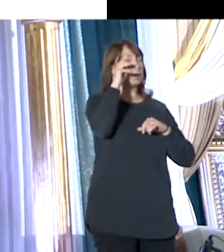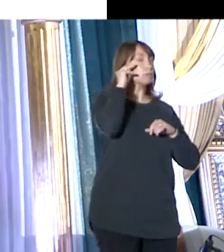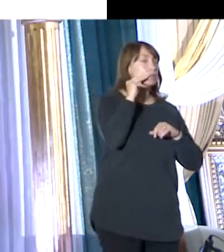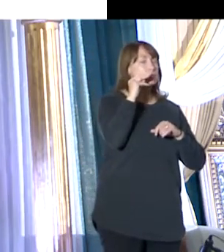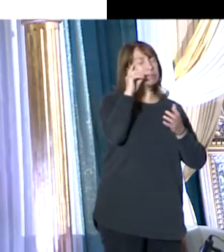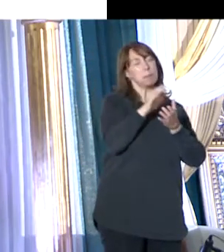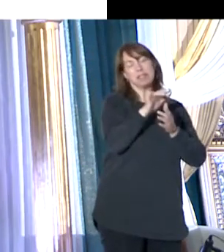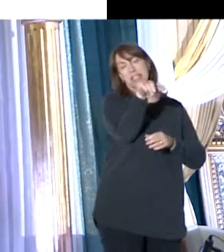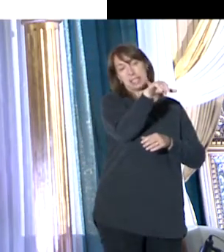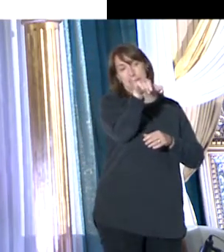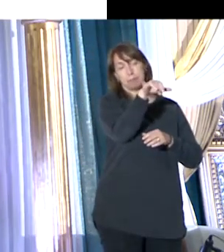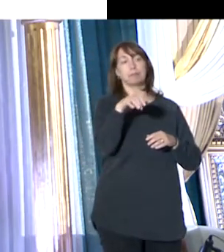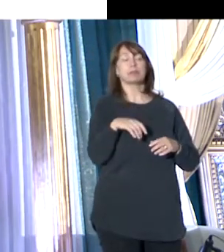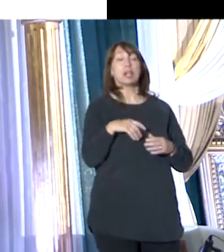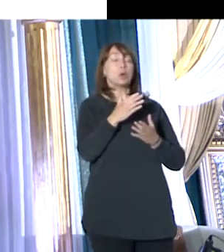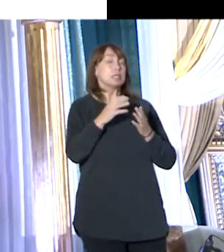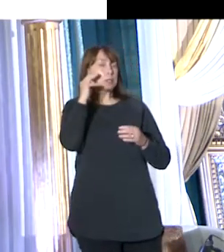about being in Canada?